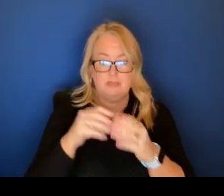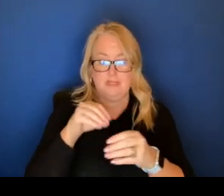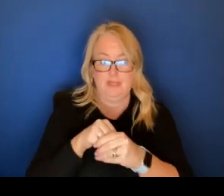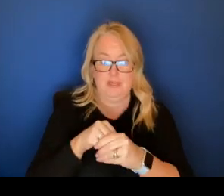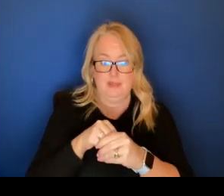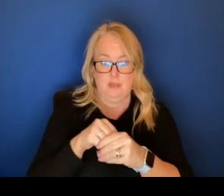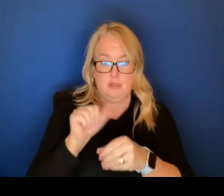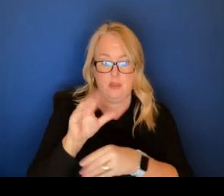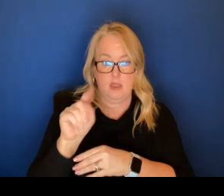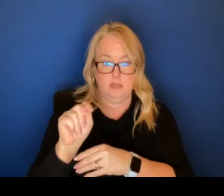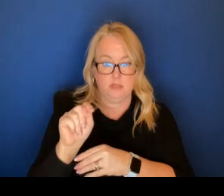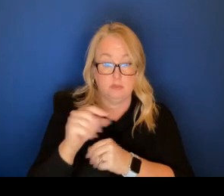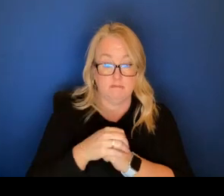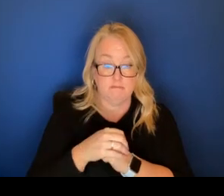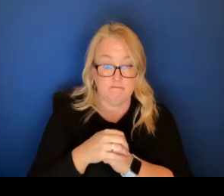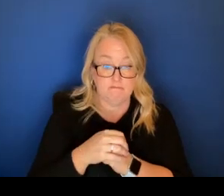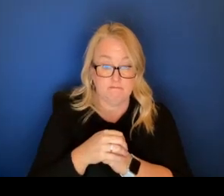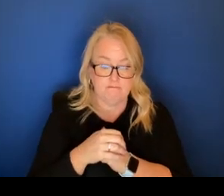Act.